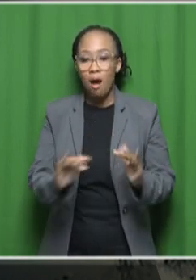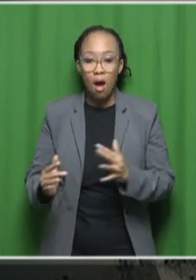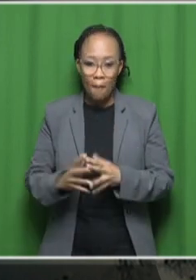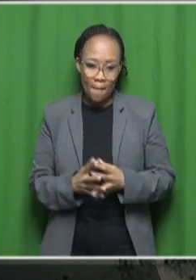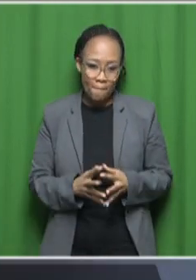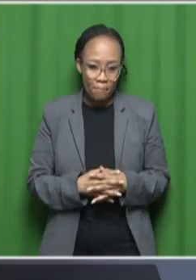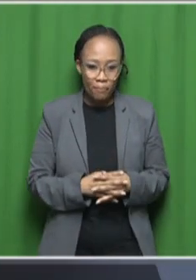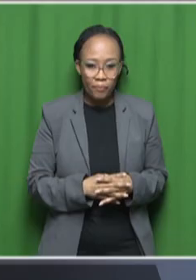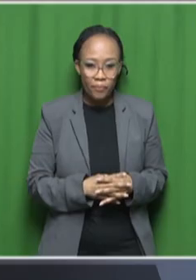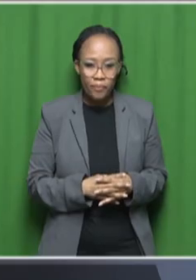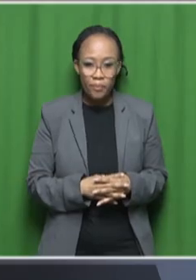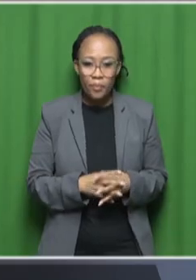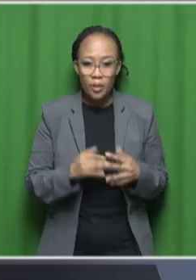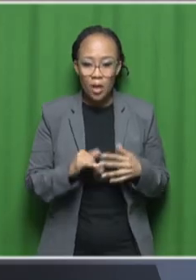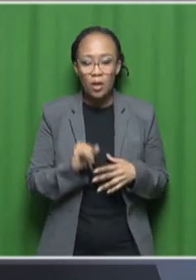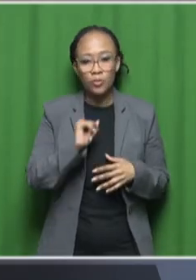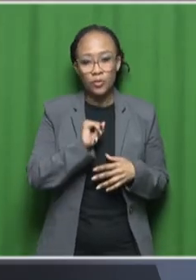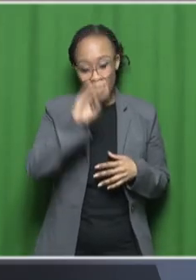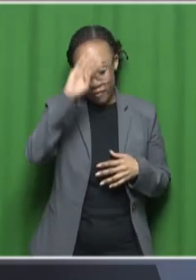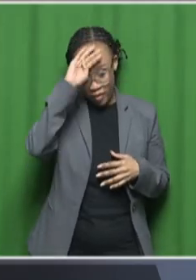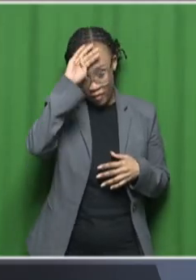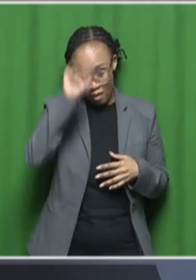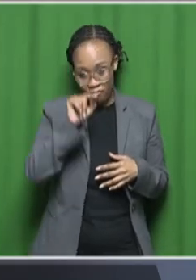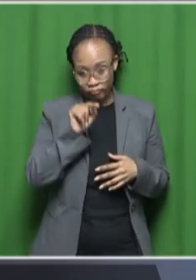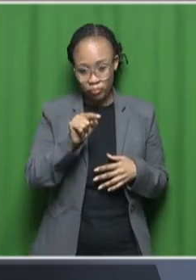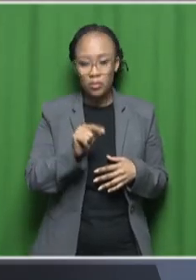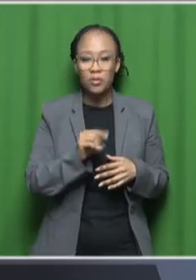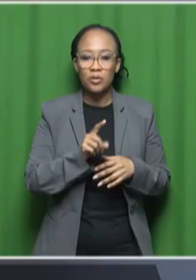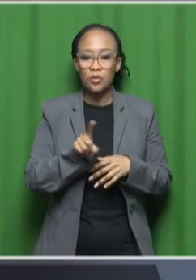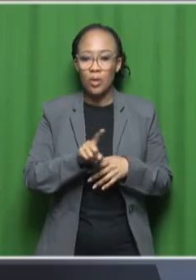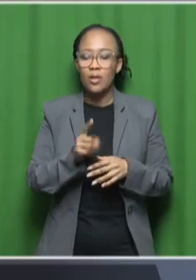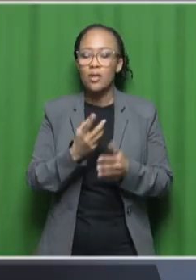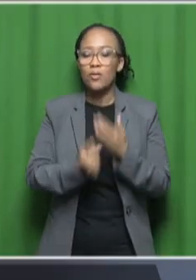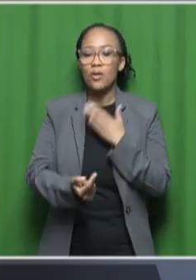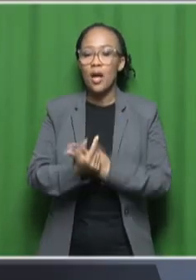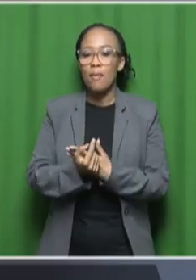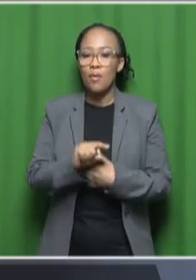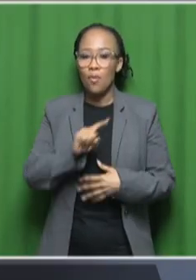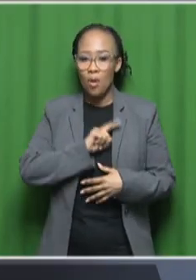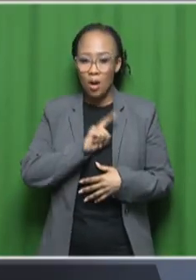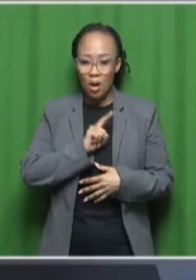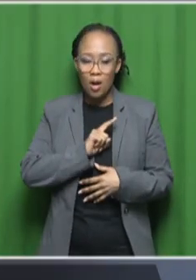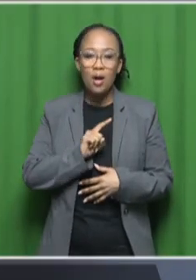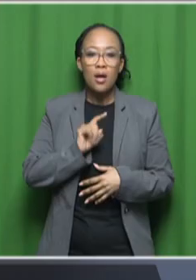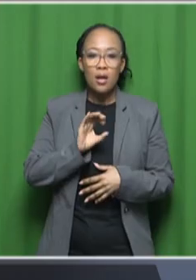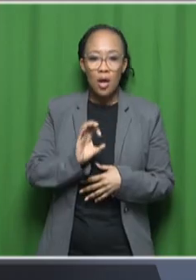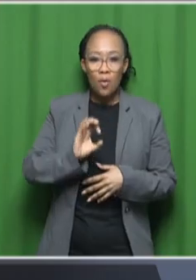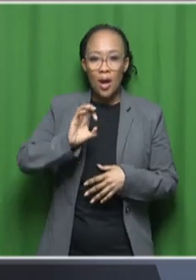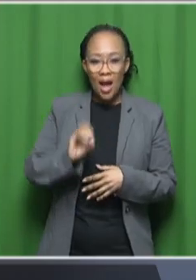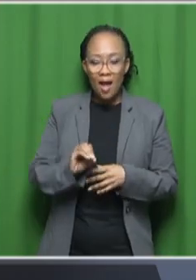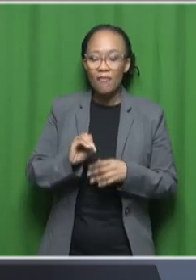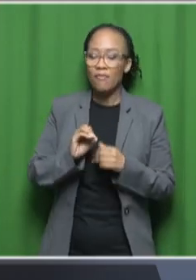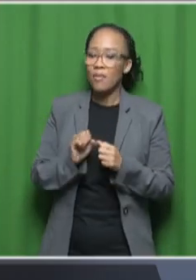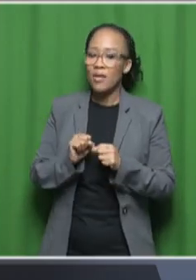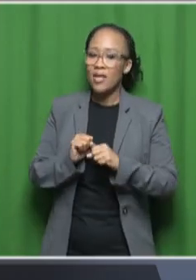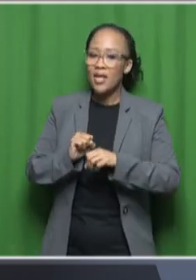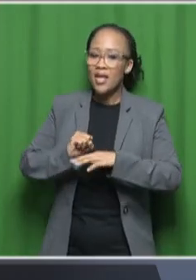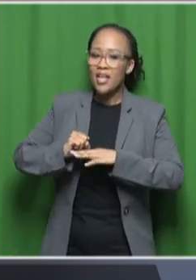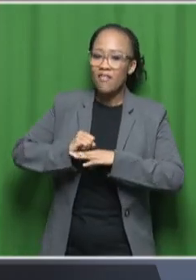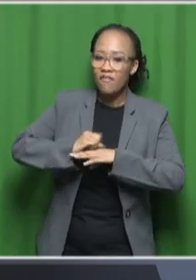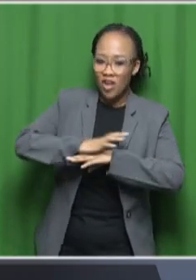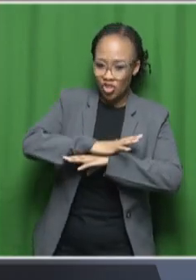Rheumatic fever is an inflammatory condition that is caused by a previously untreated streptococcus infection. Now, a